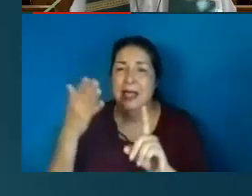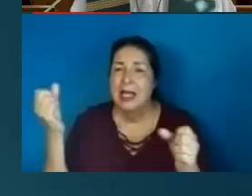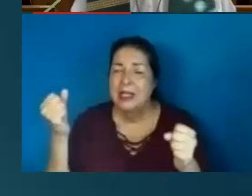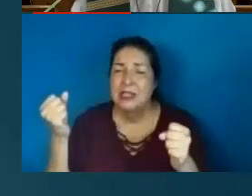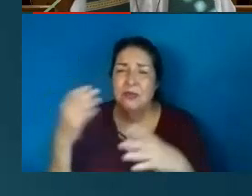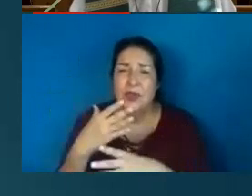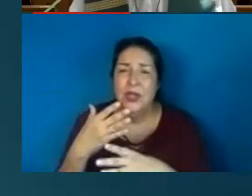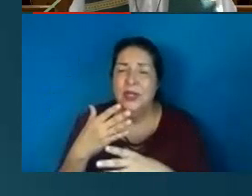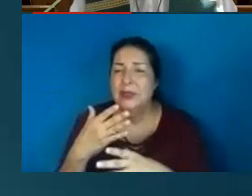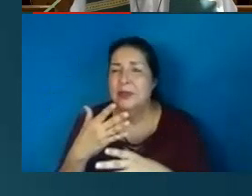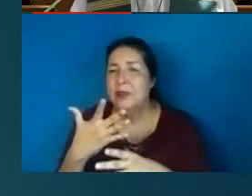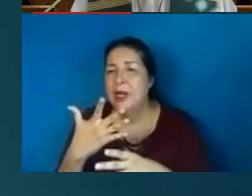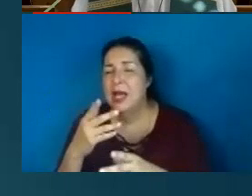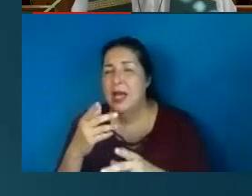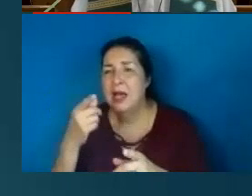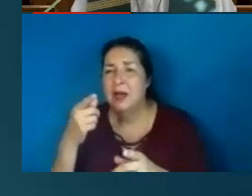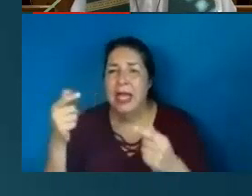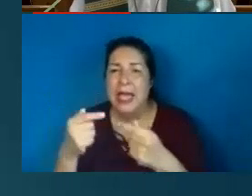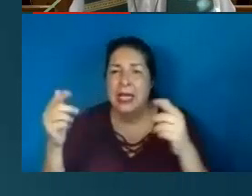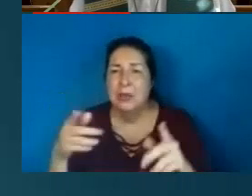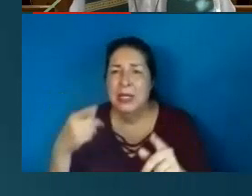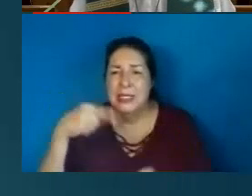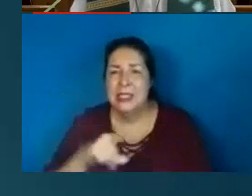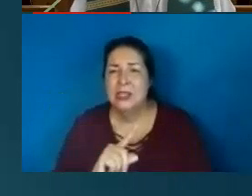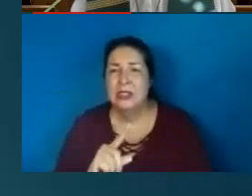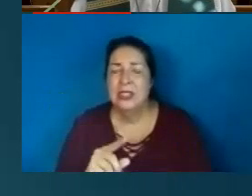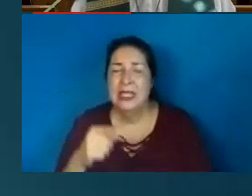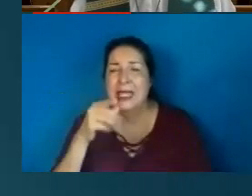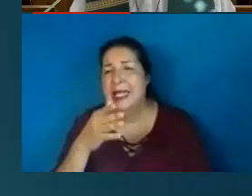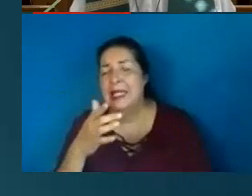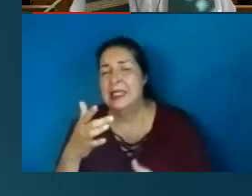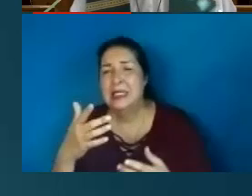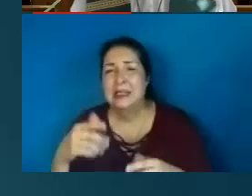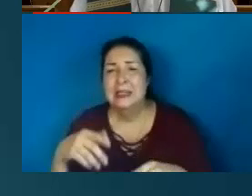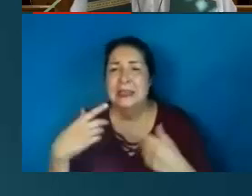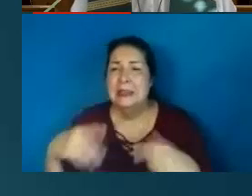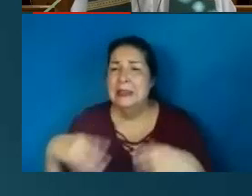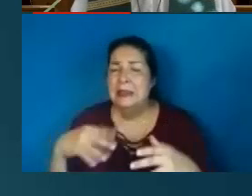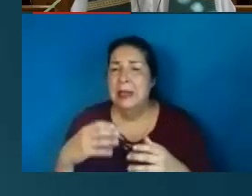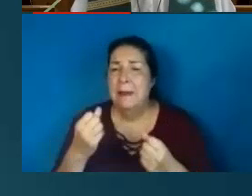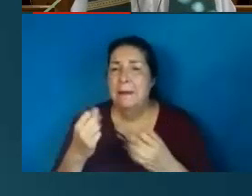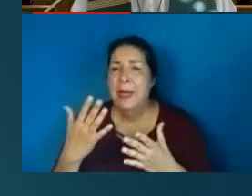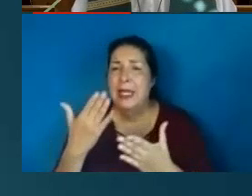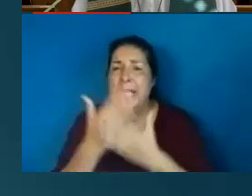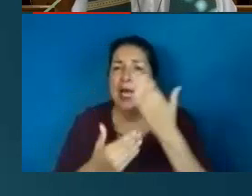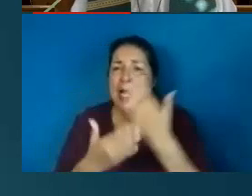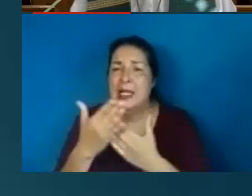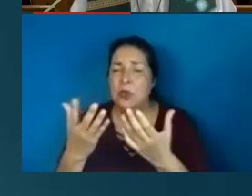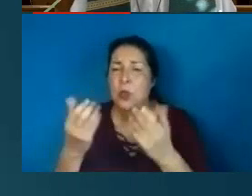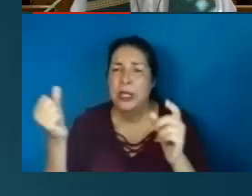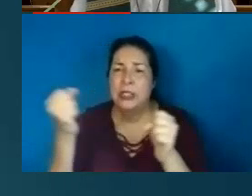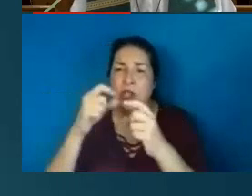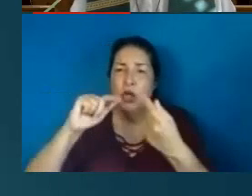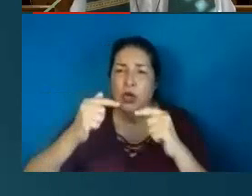disowning, foes insulting his distress. Many hands were raised to wound him, none